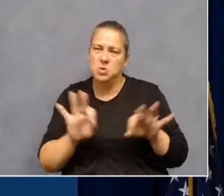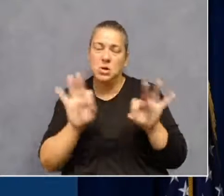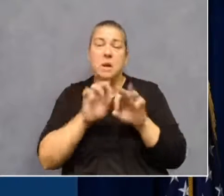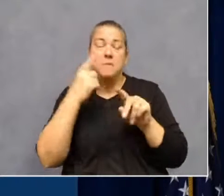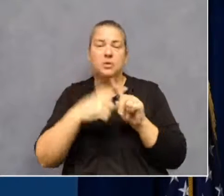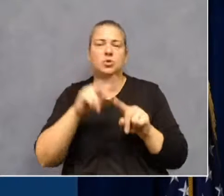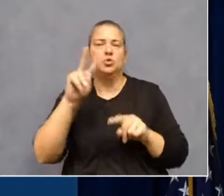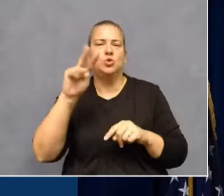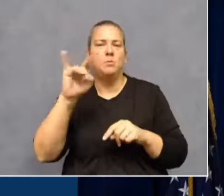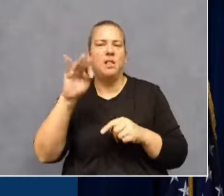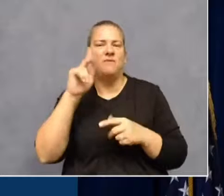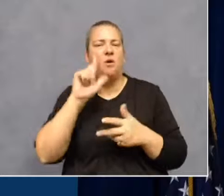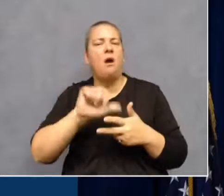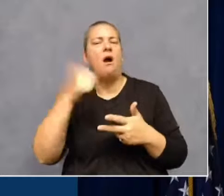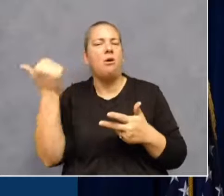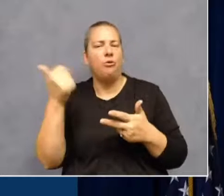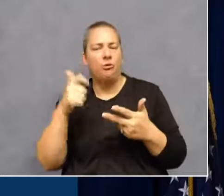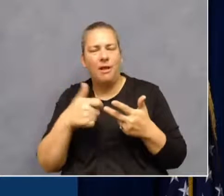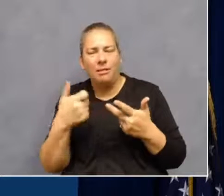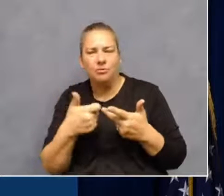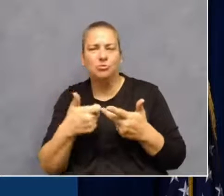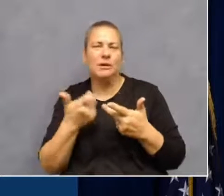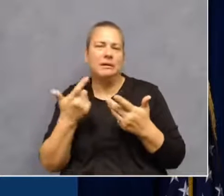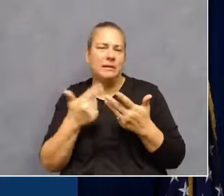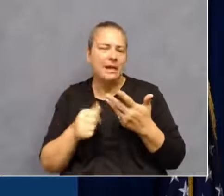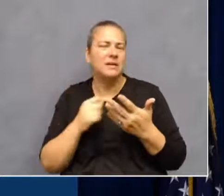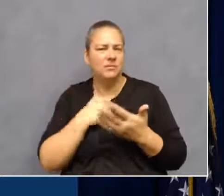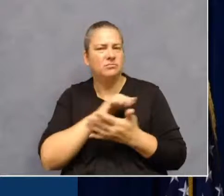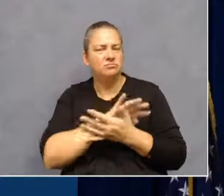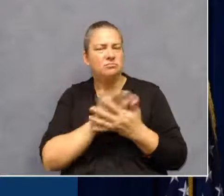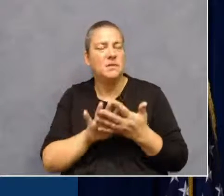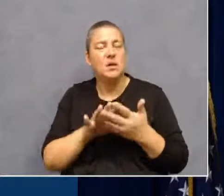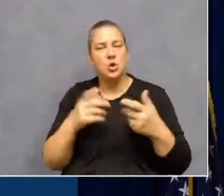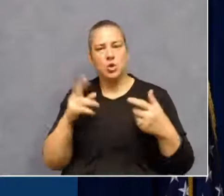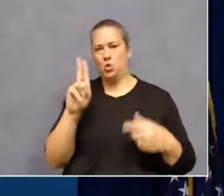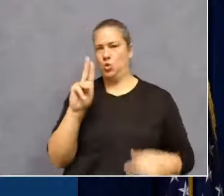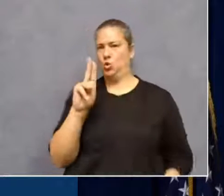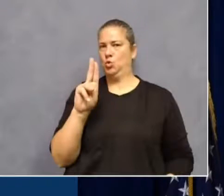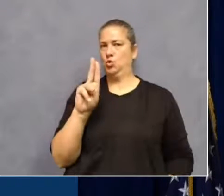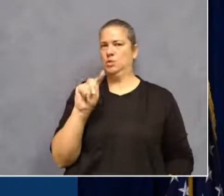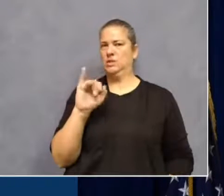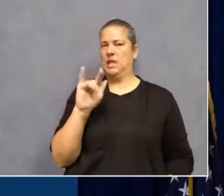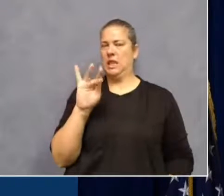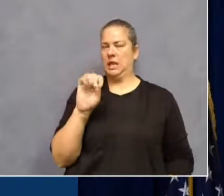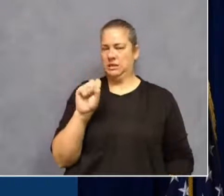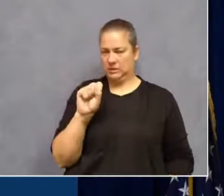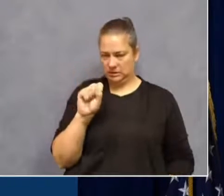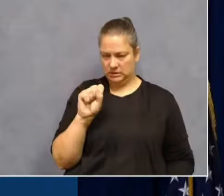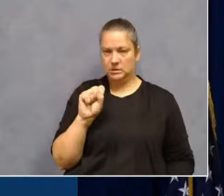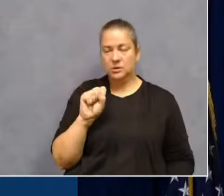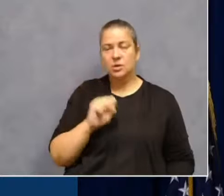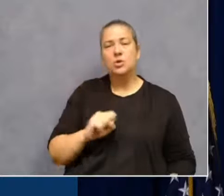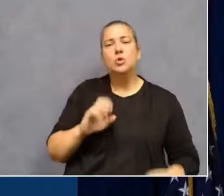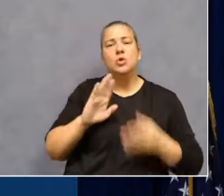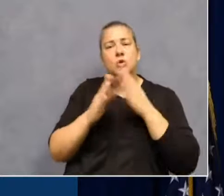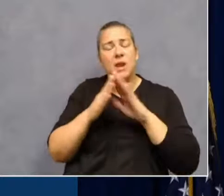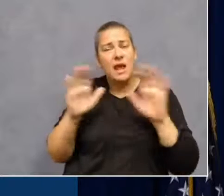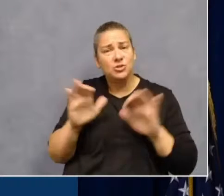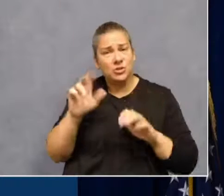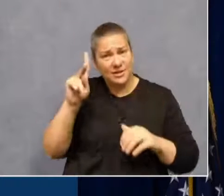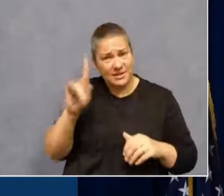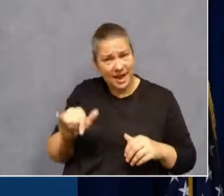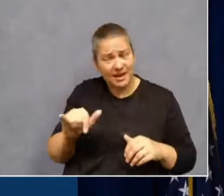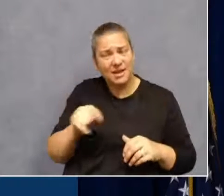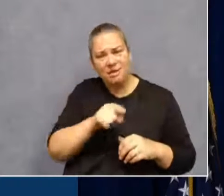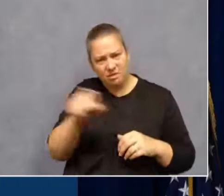other utility services. Community Action Kentucky and community action agencies across Kentucky will be taking applications